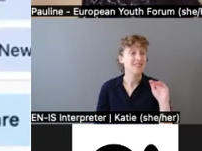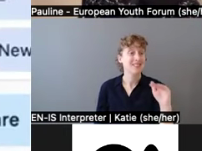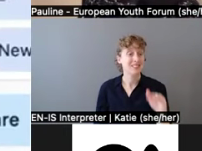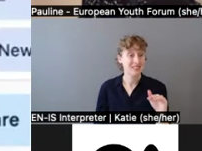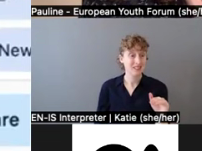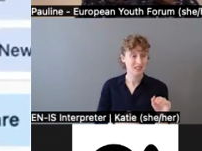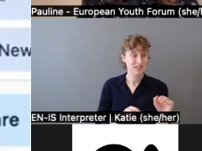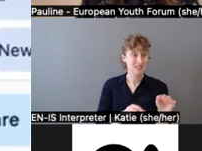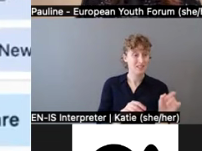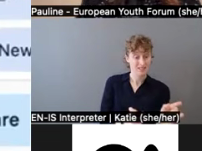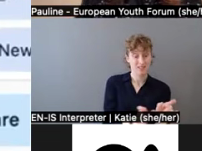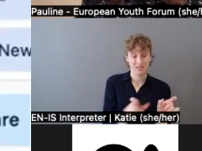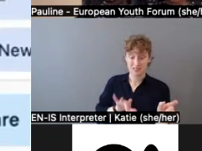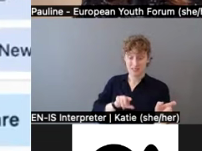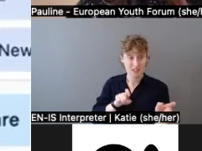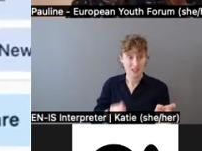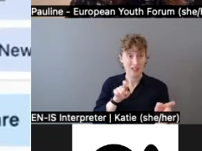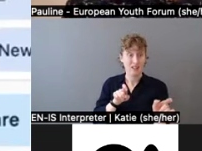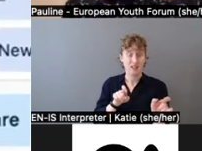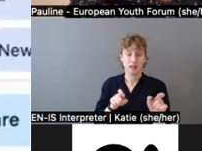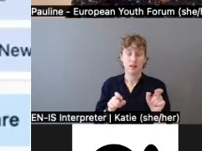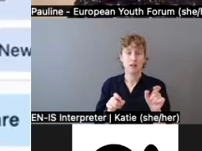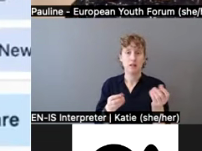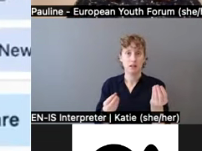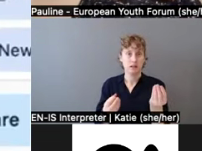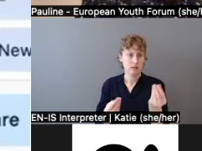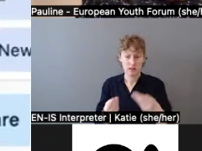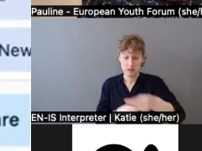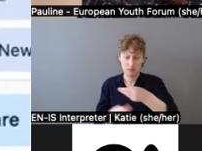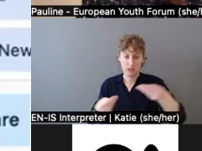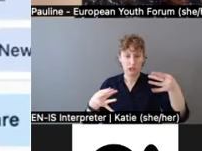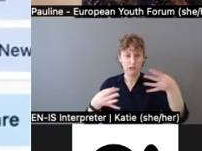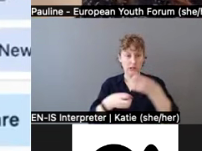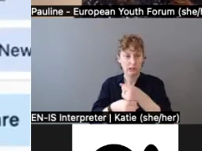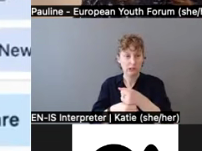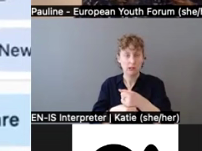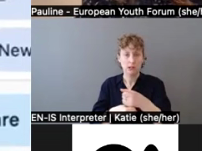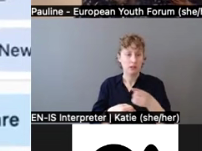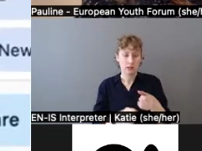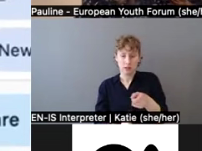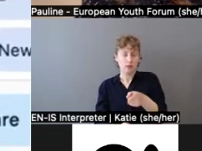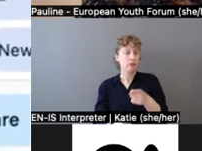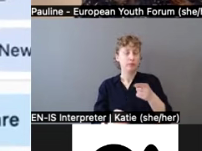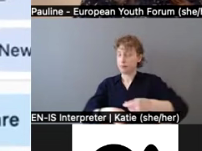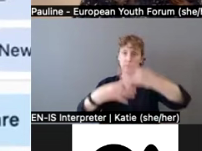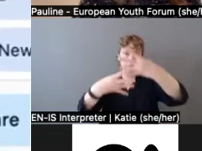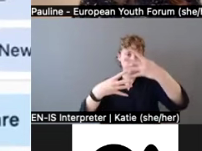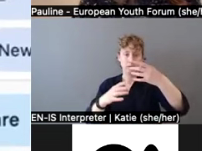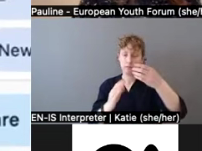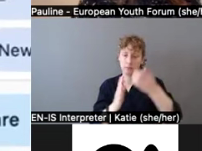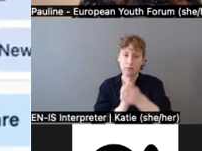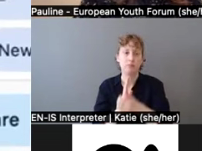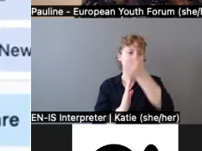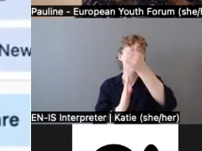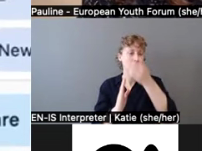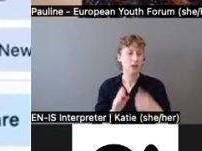summary, which will be automatically calculated. So you don't need to input anything here. And then you can also see, so where your budget